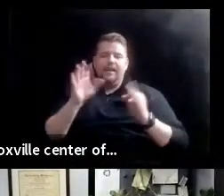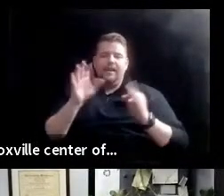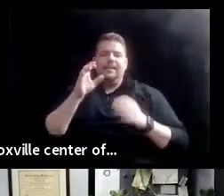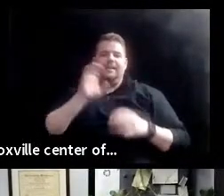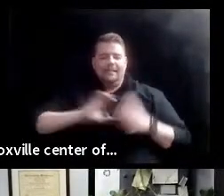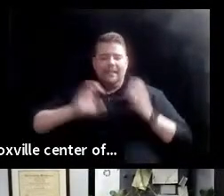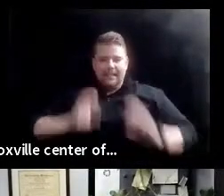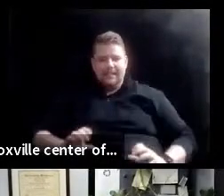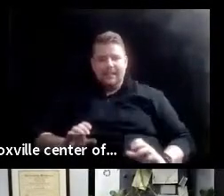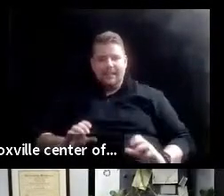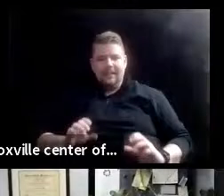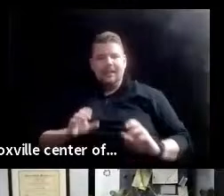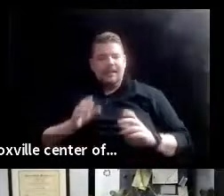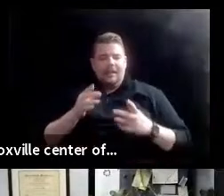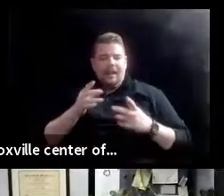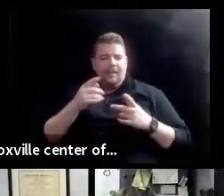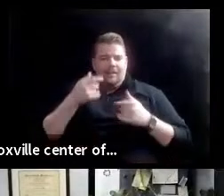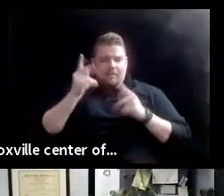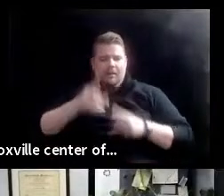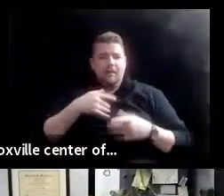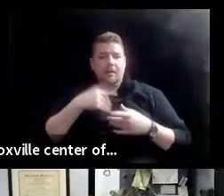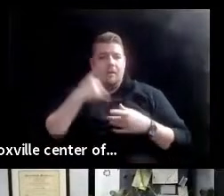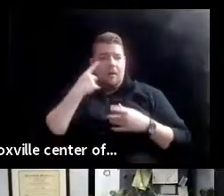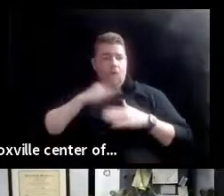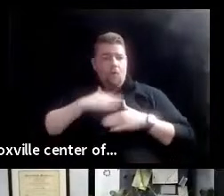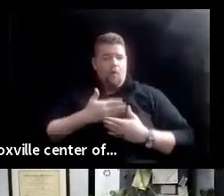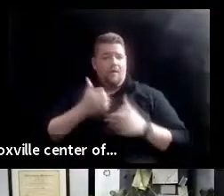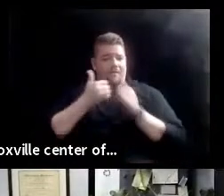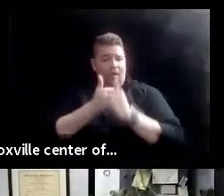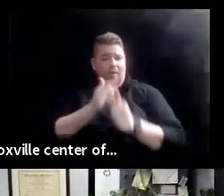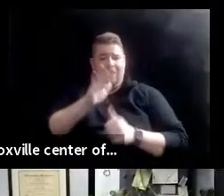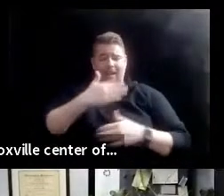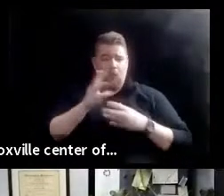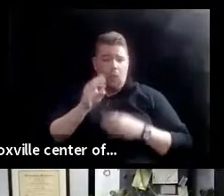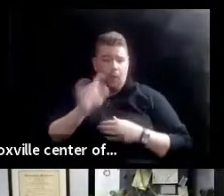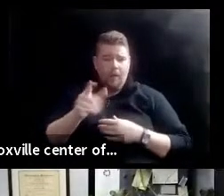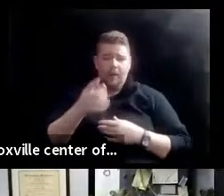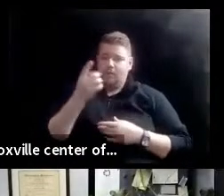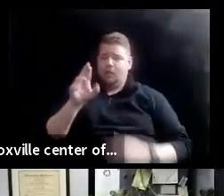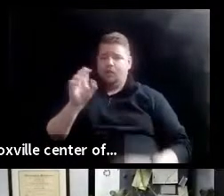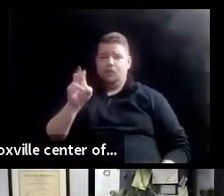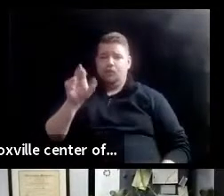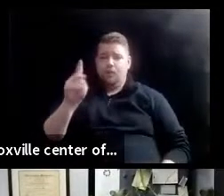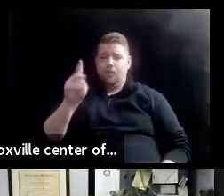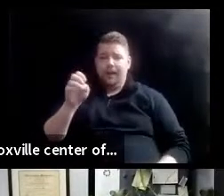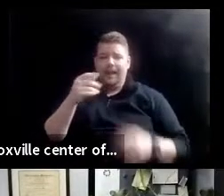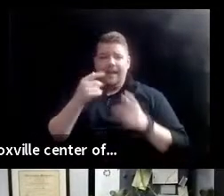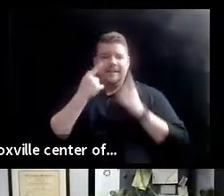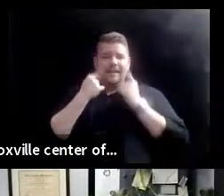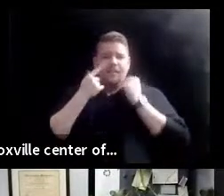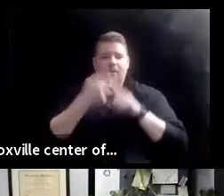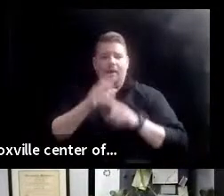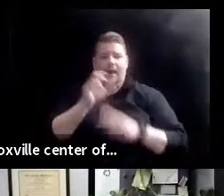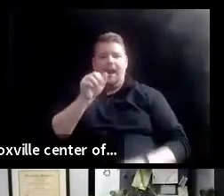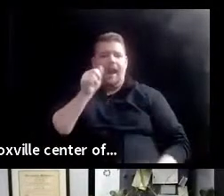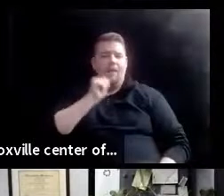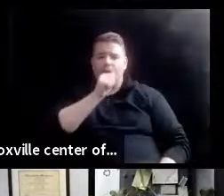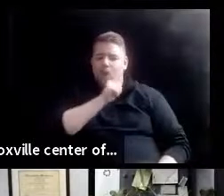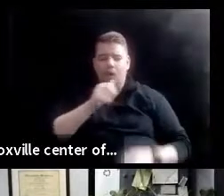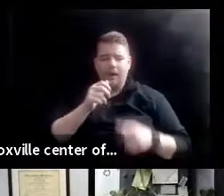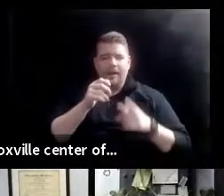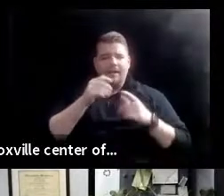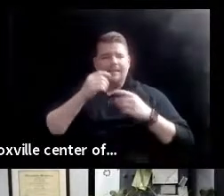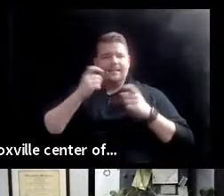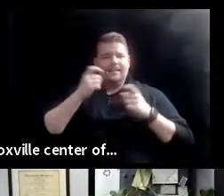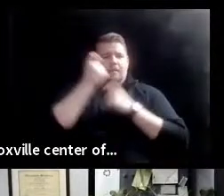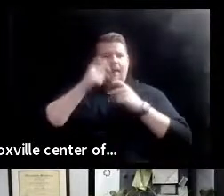country must do according to his will, while Dr. Drake is giggling from her Arizona location celebrating her